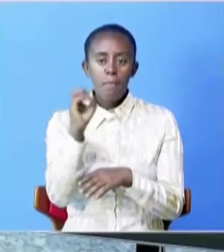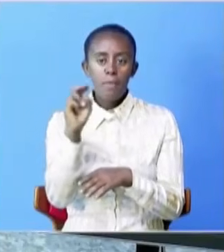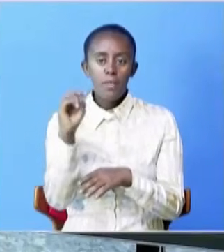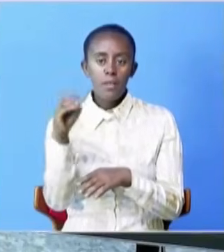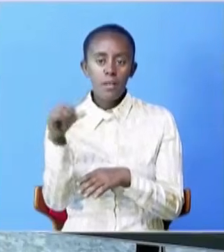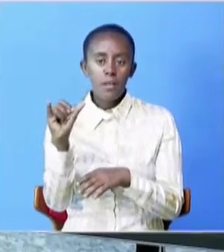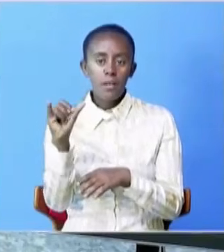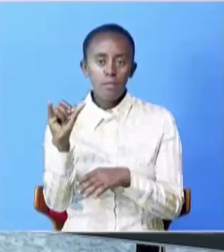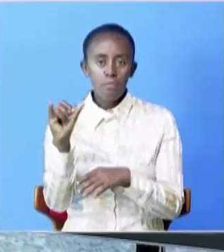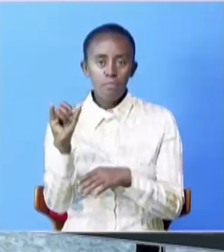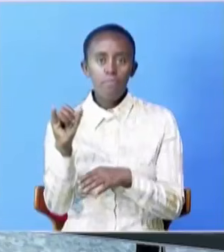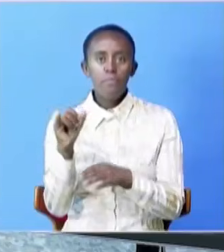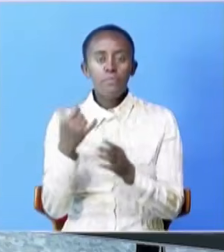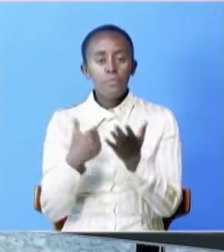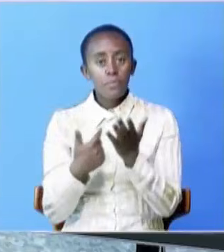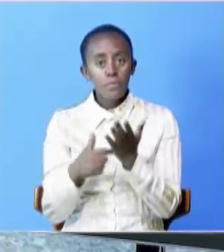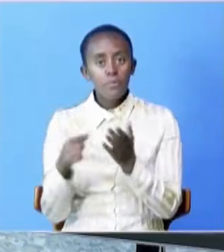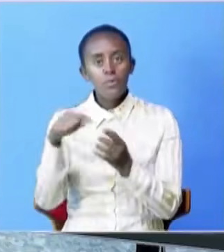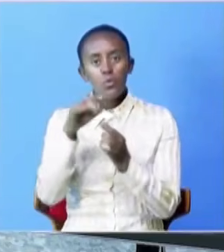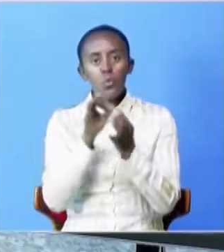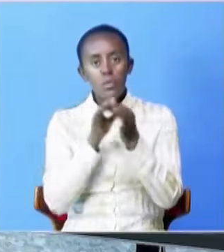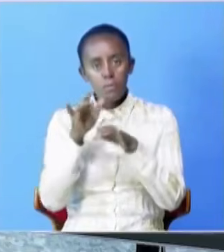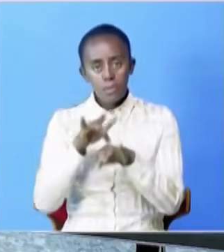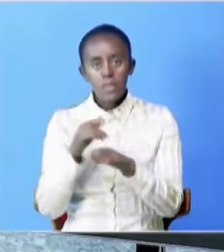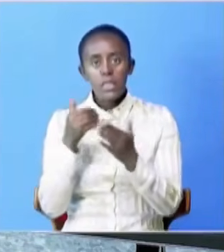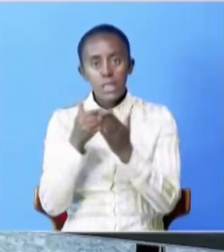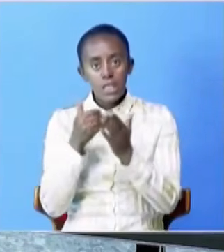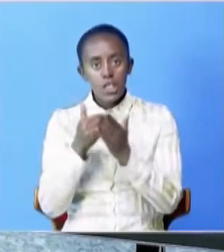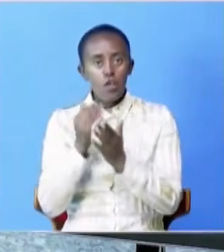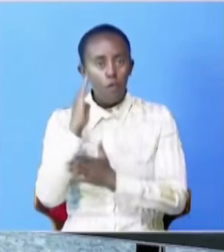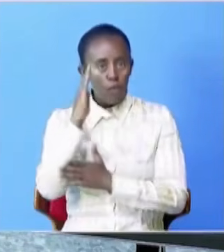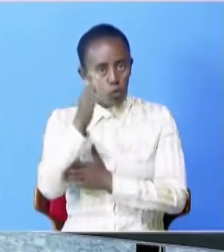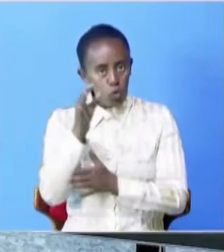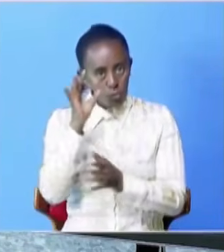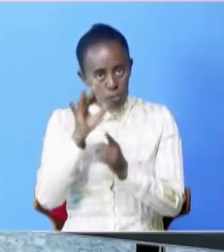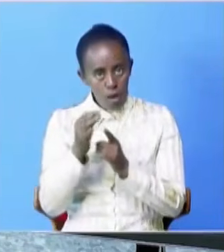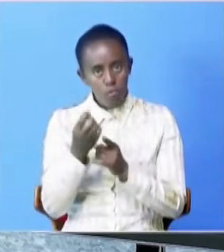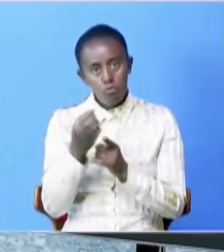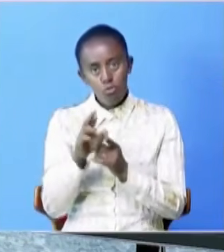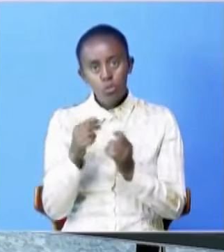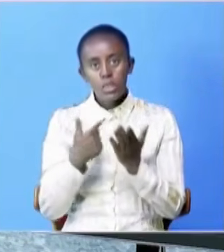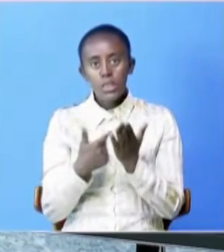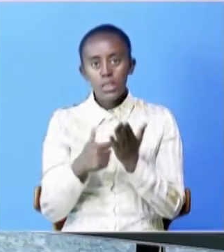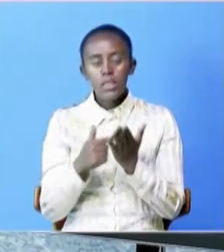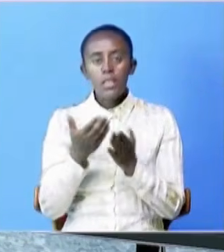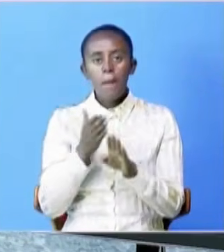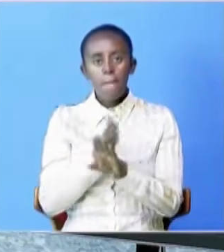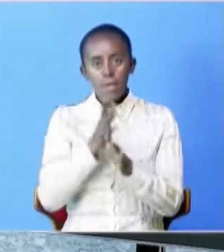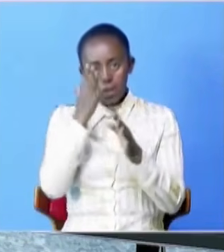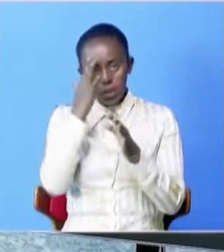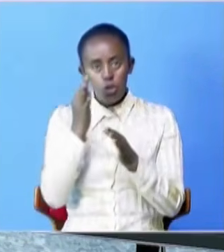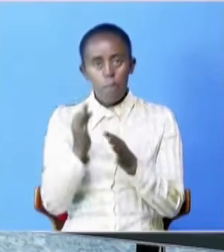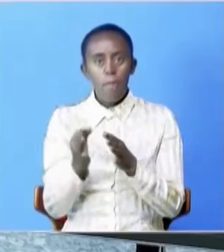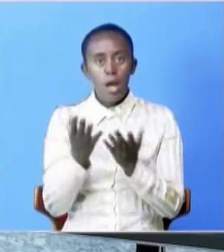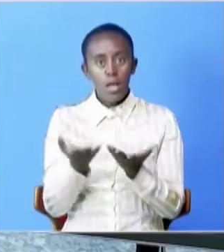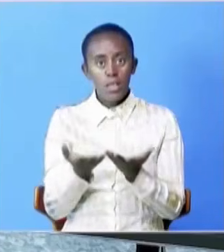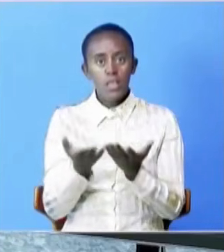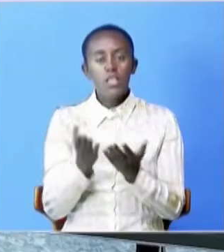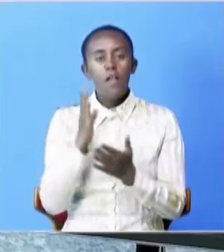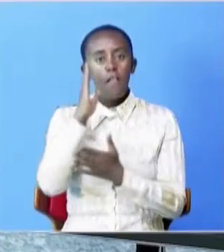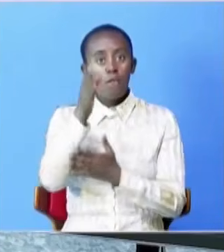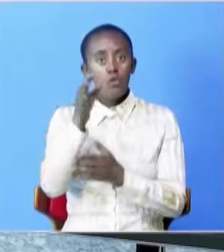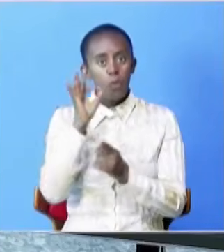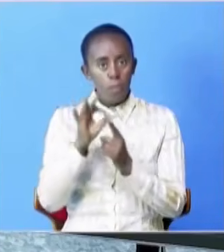This is what? Expressing a near future plan, or in this case, a predetermined future